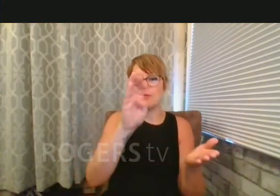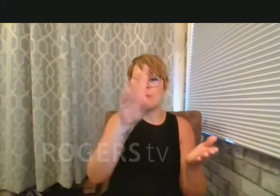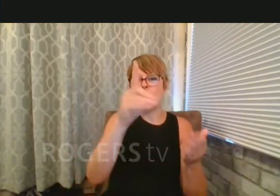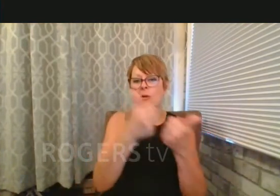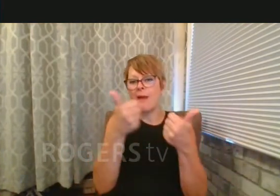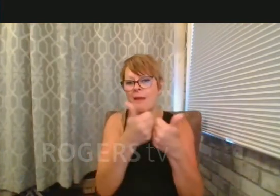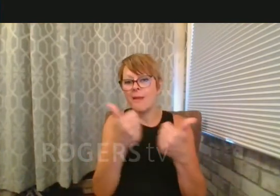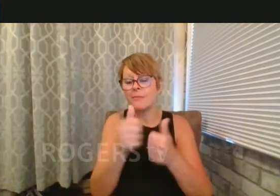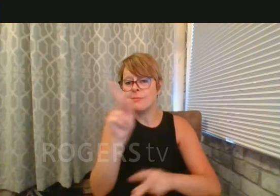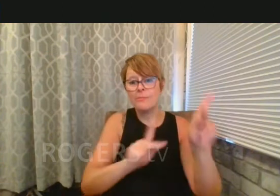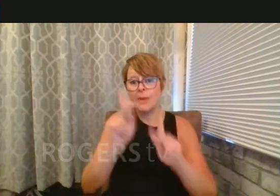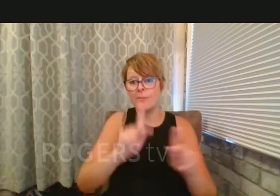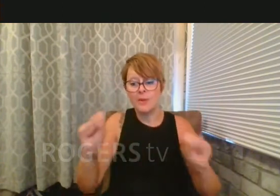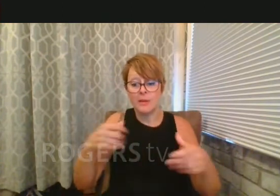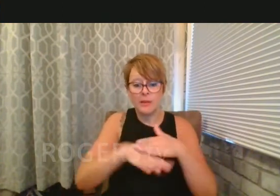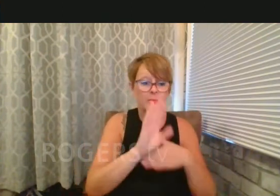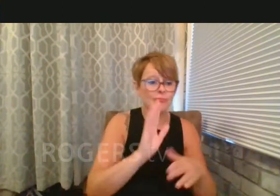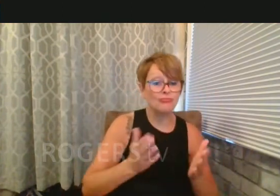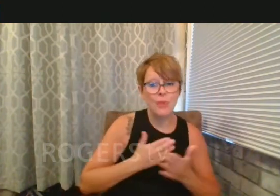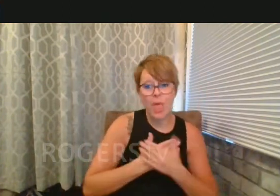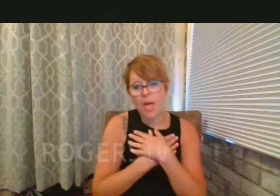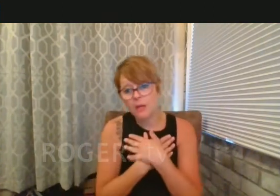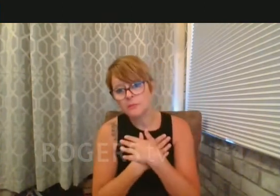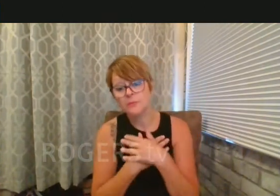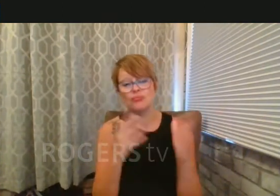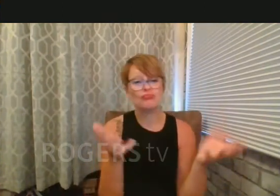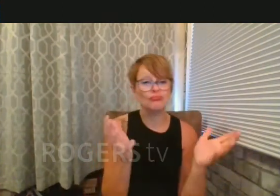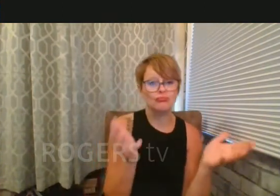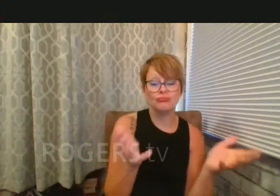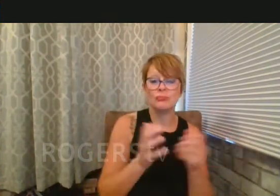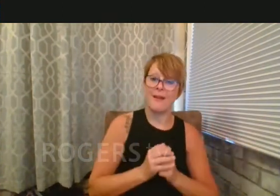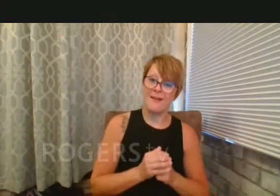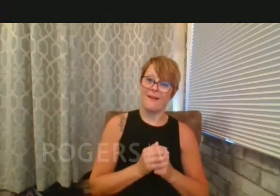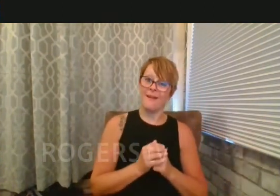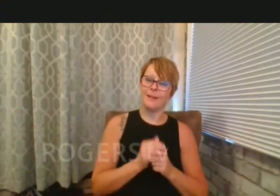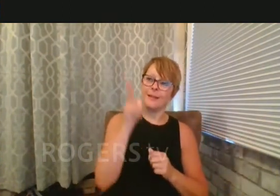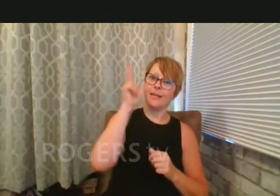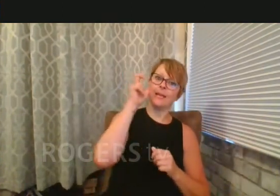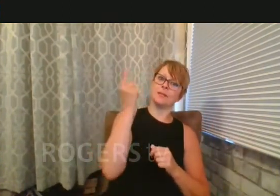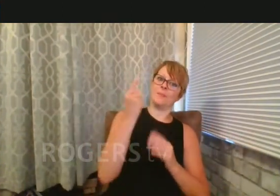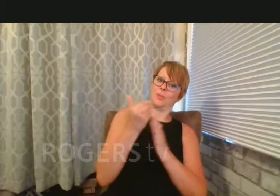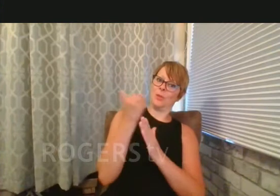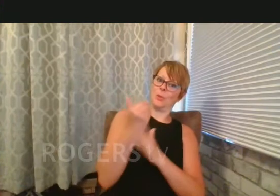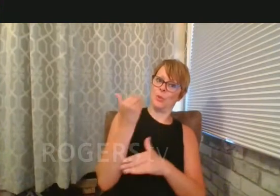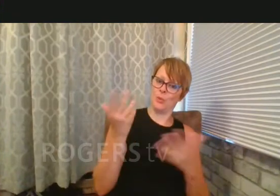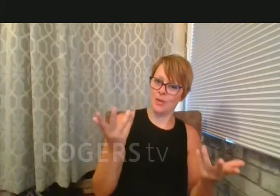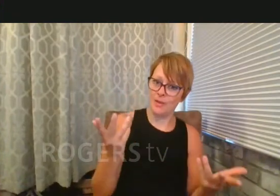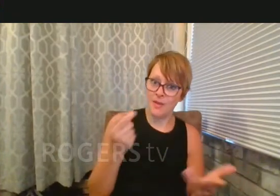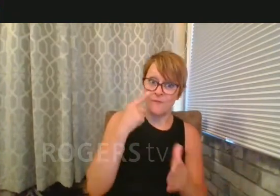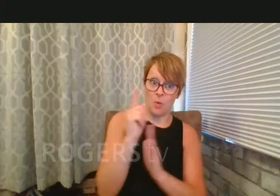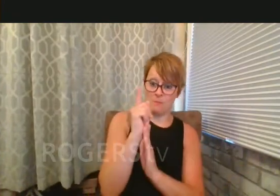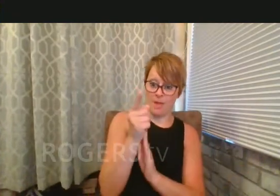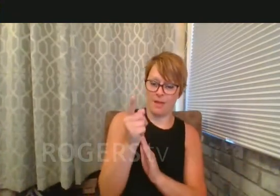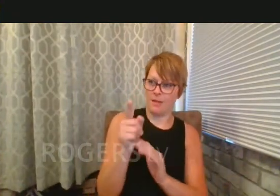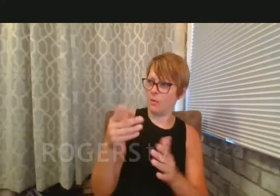just relax a little bit, talk, and hear something new. So for a moment, you enter here, you